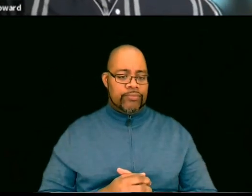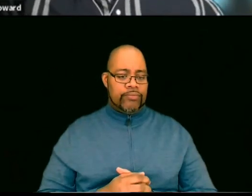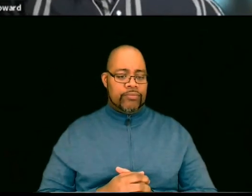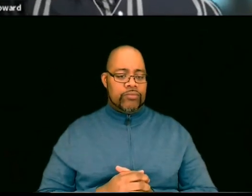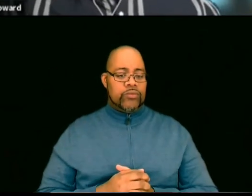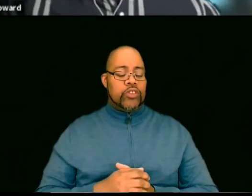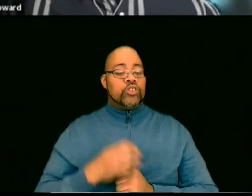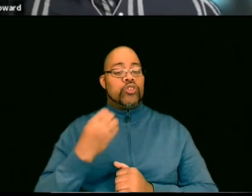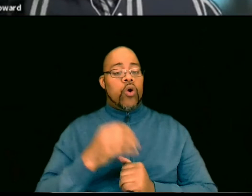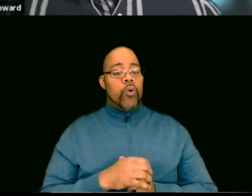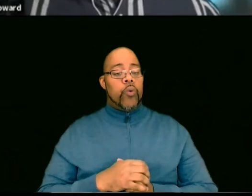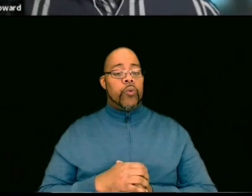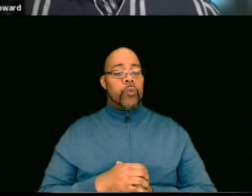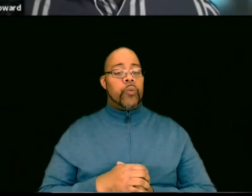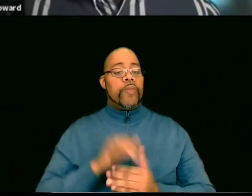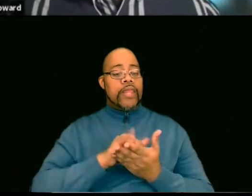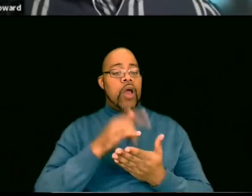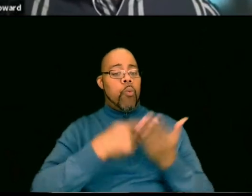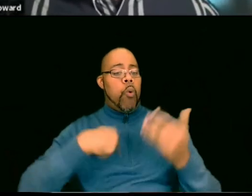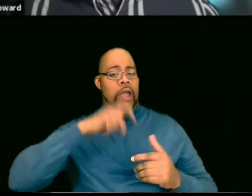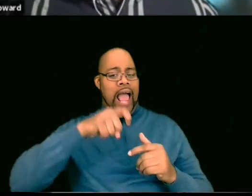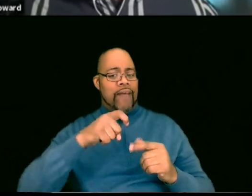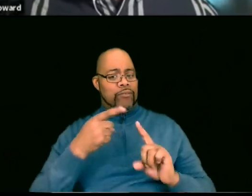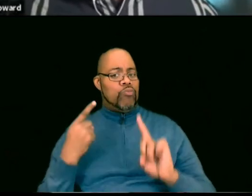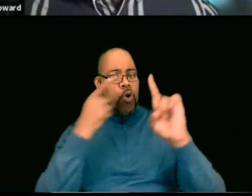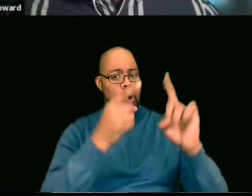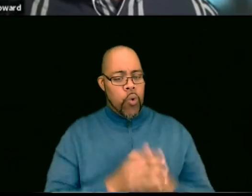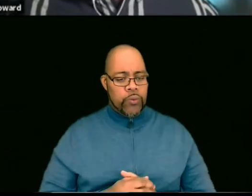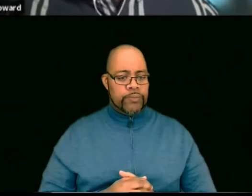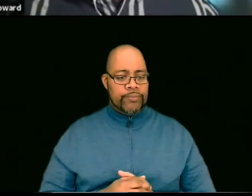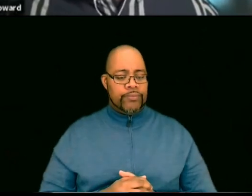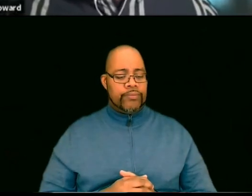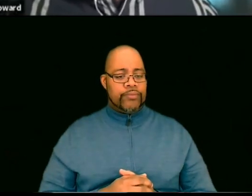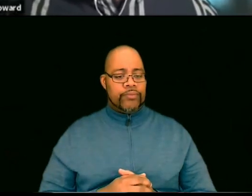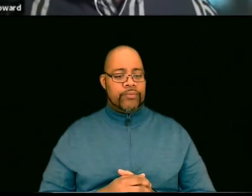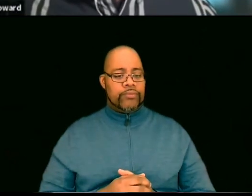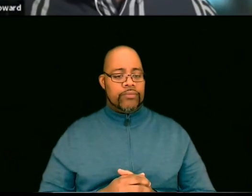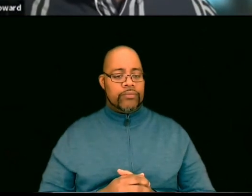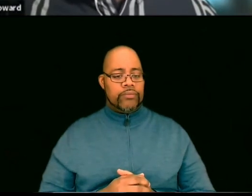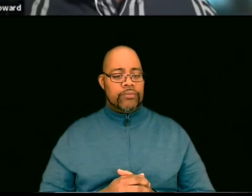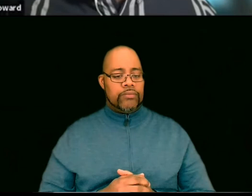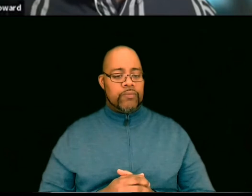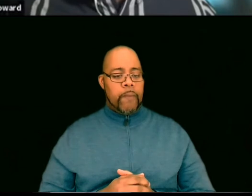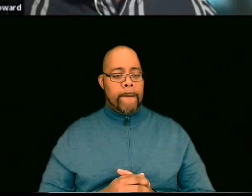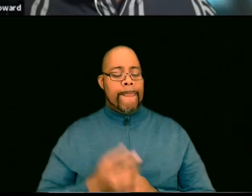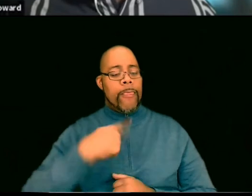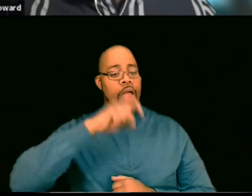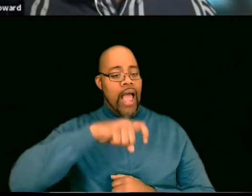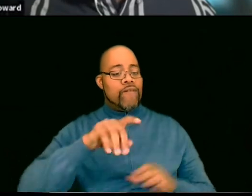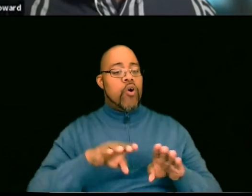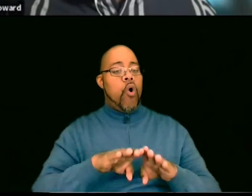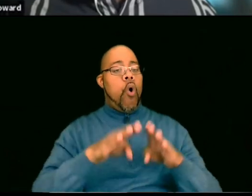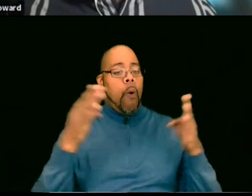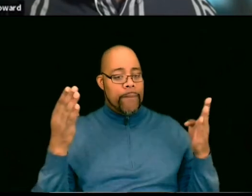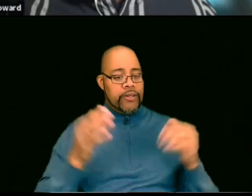see. And so that's what we've got to get at is, again, is we've